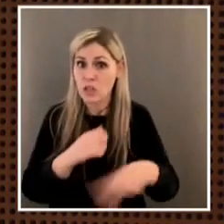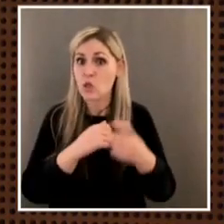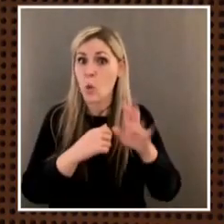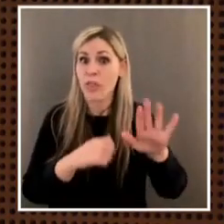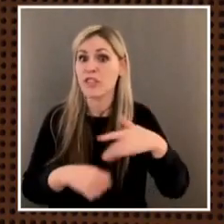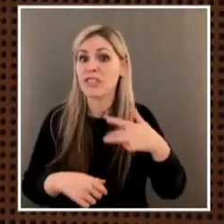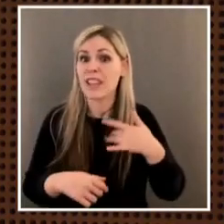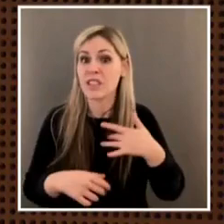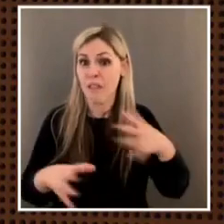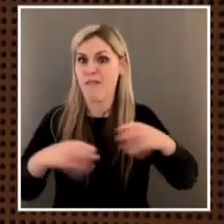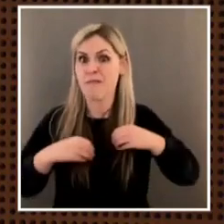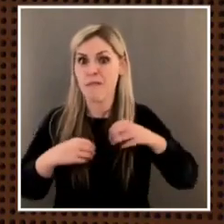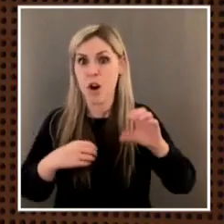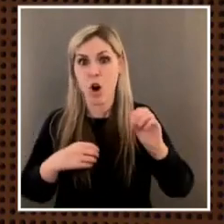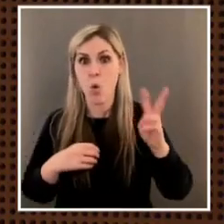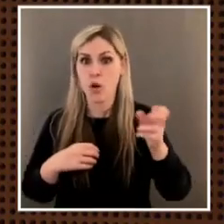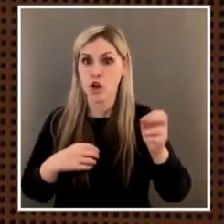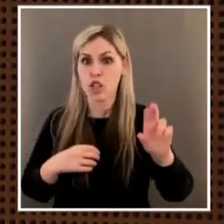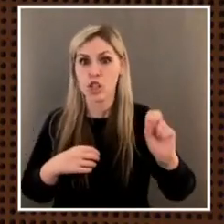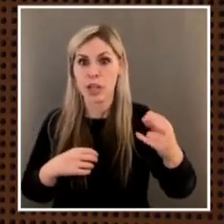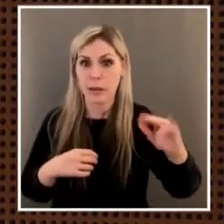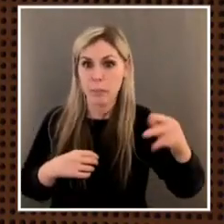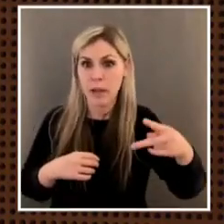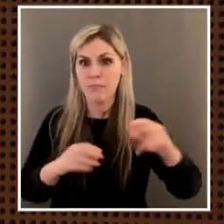ownership. No wonder they were upset.